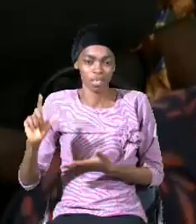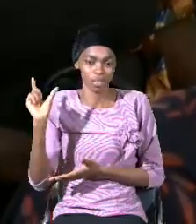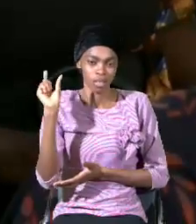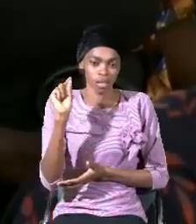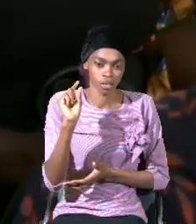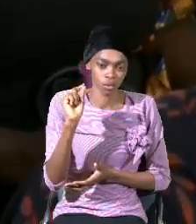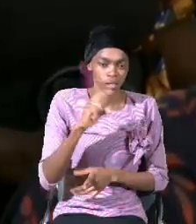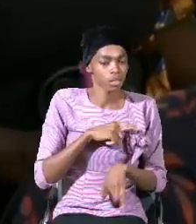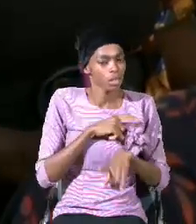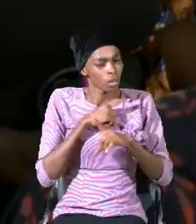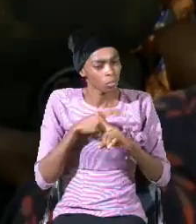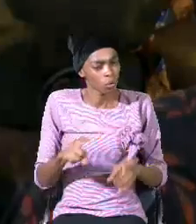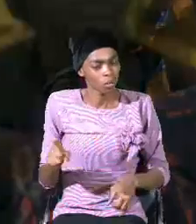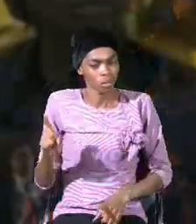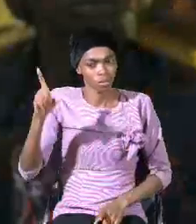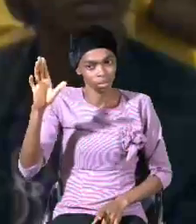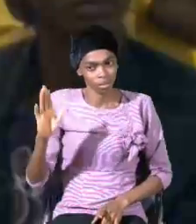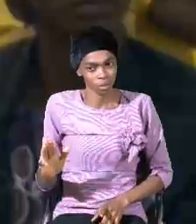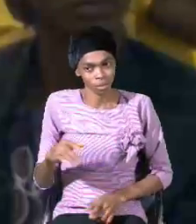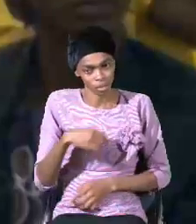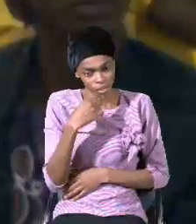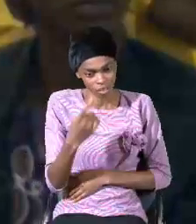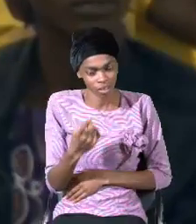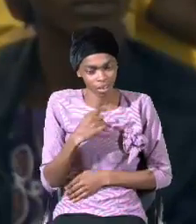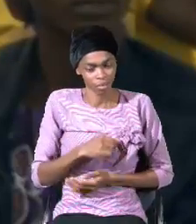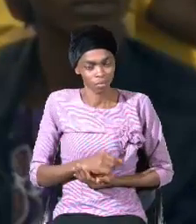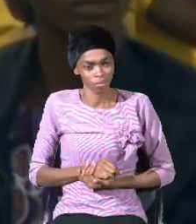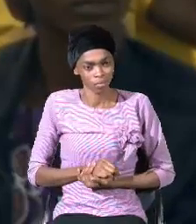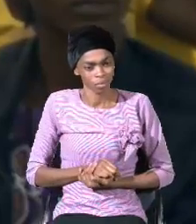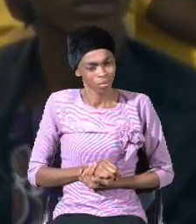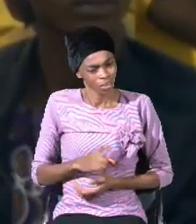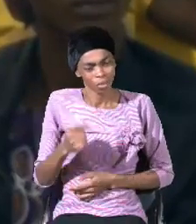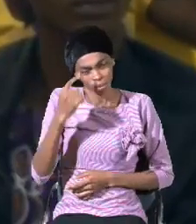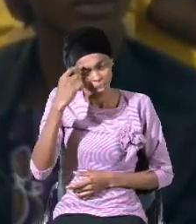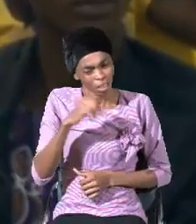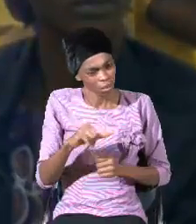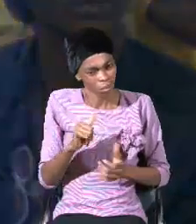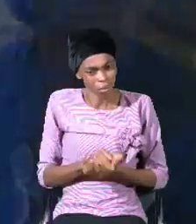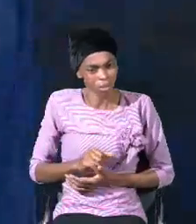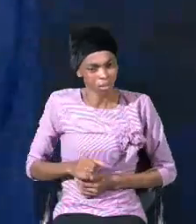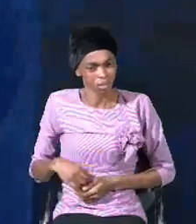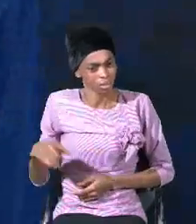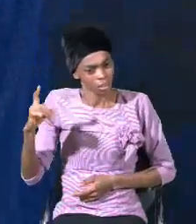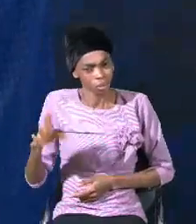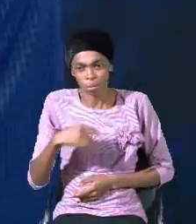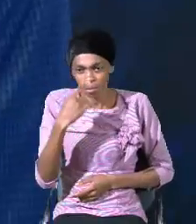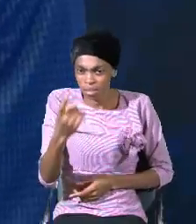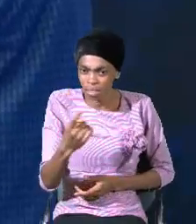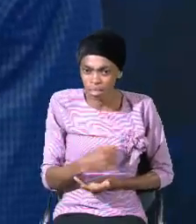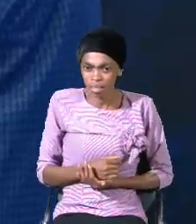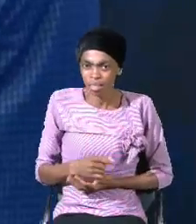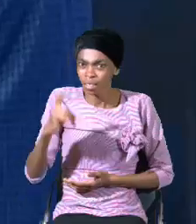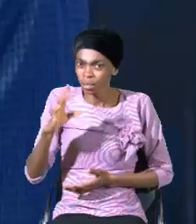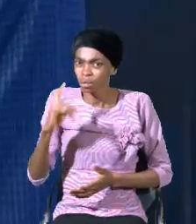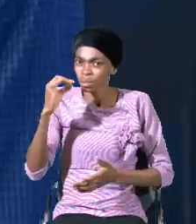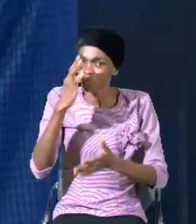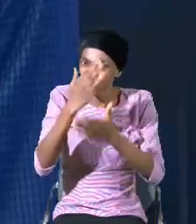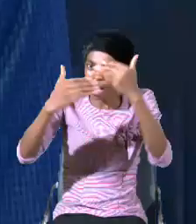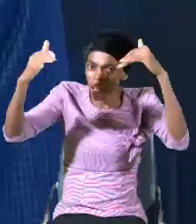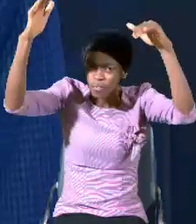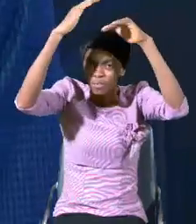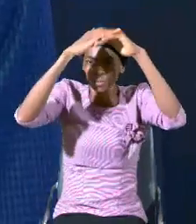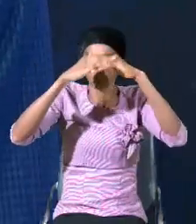God said, he didn't think about that, but God said, the God of heaven who